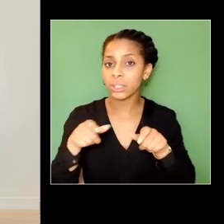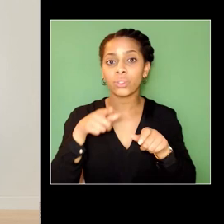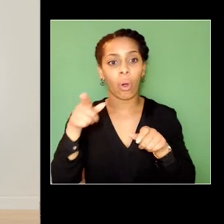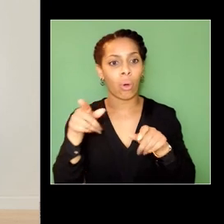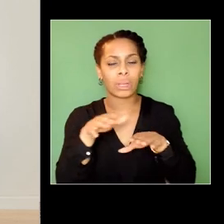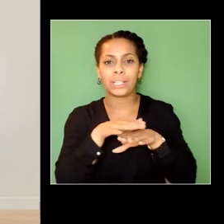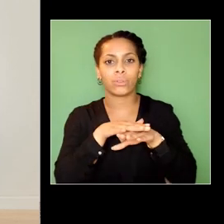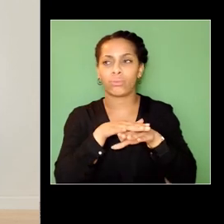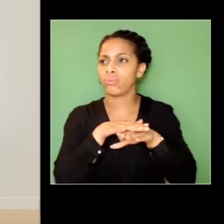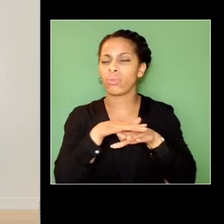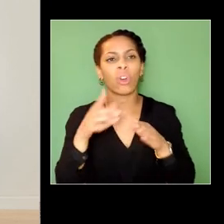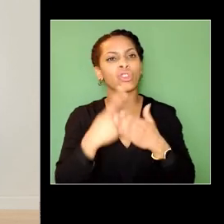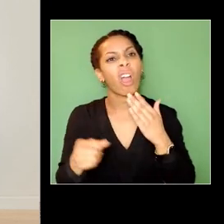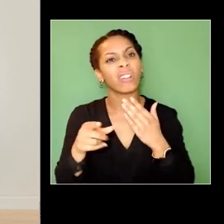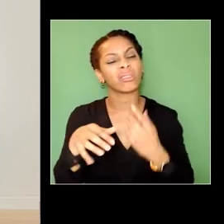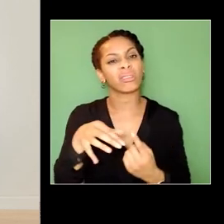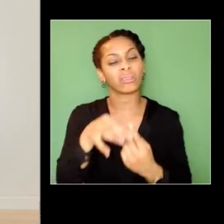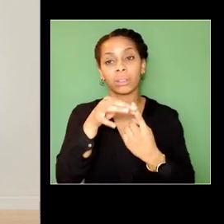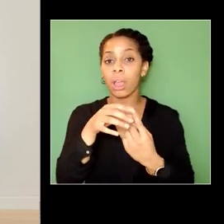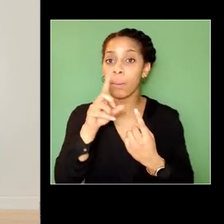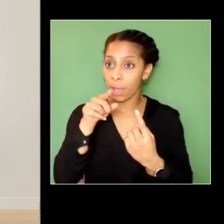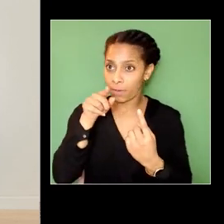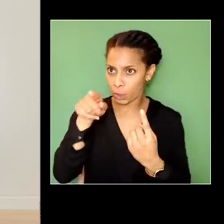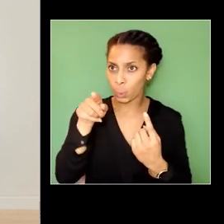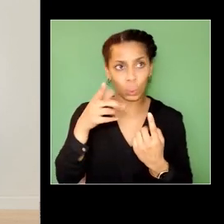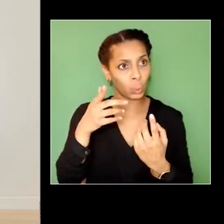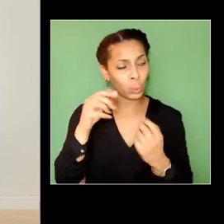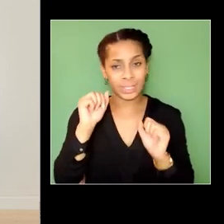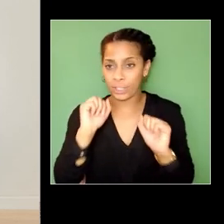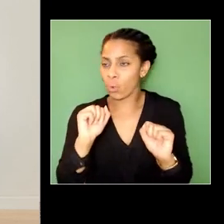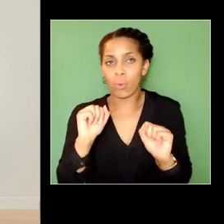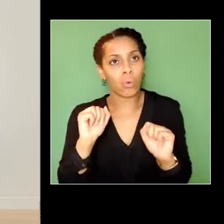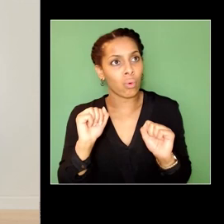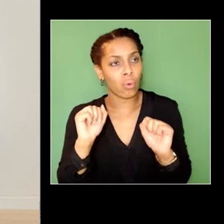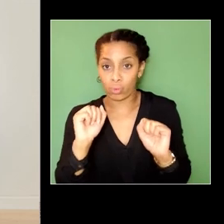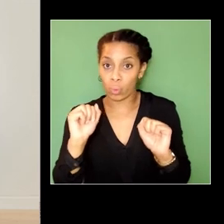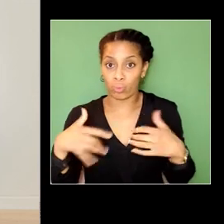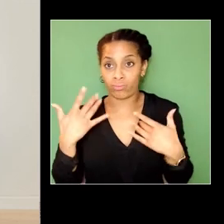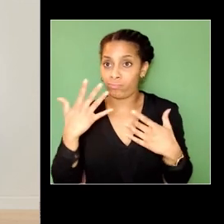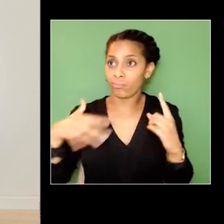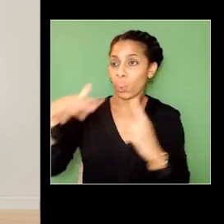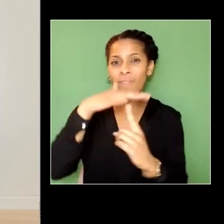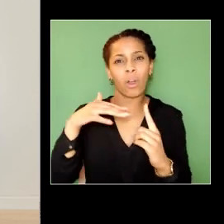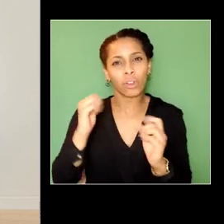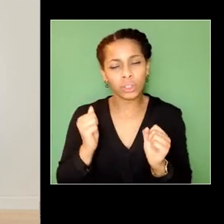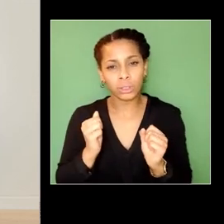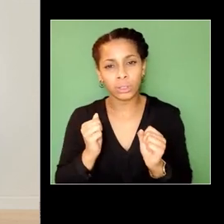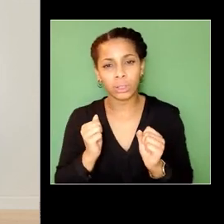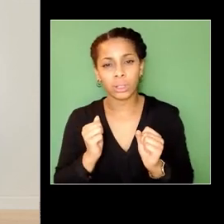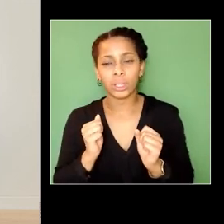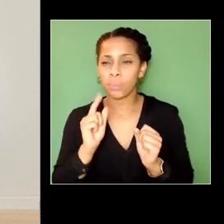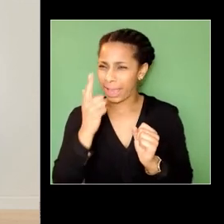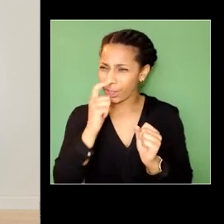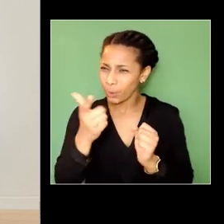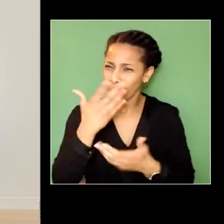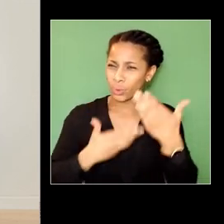though for you, it exists within the universe of your visual vocabulary. But can you talk about,